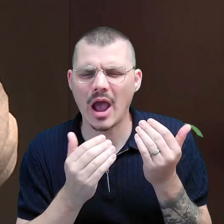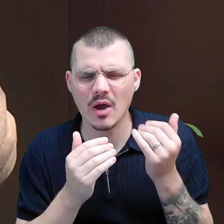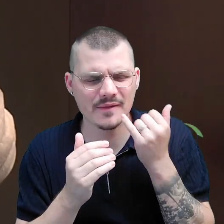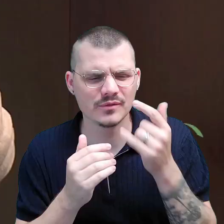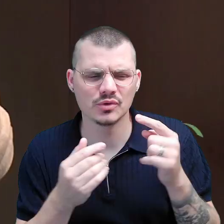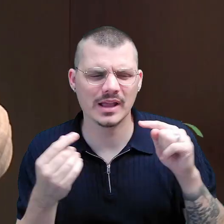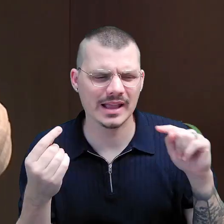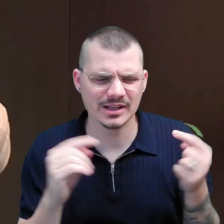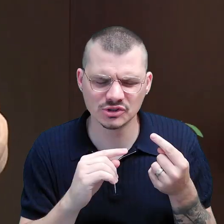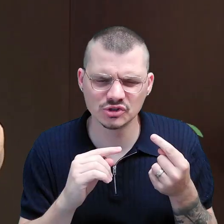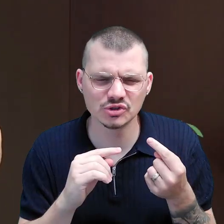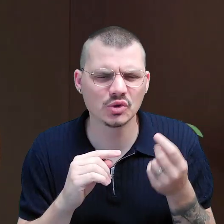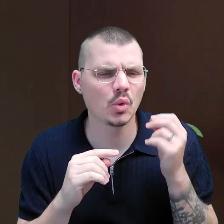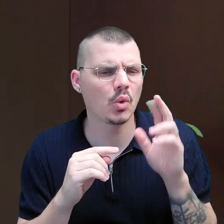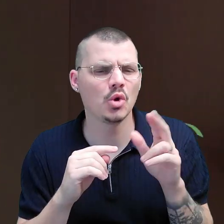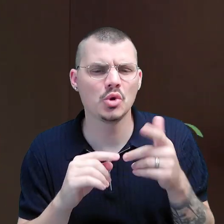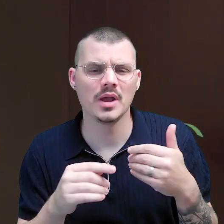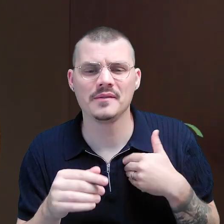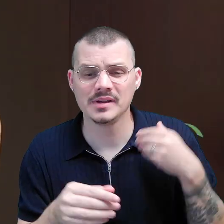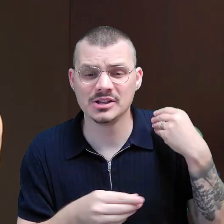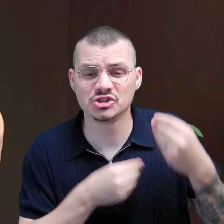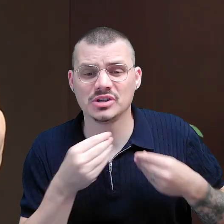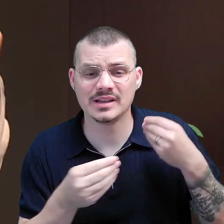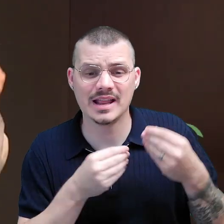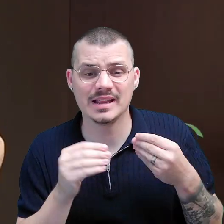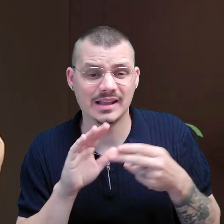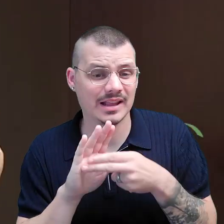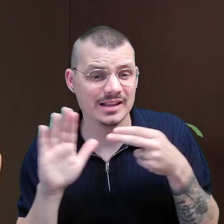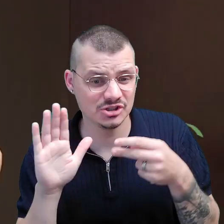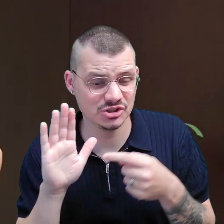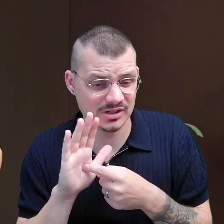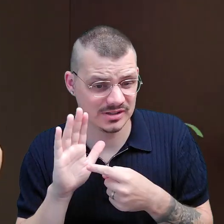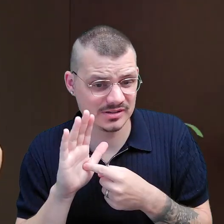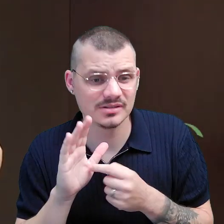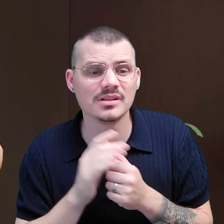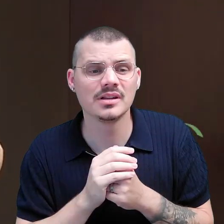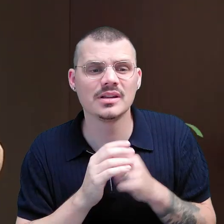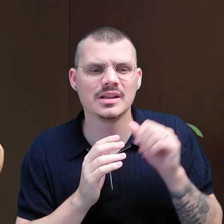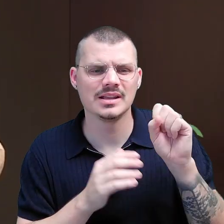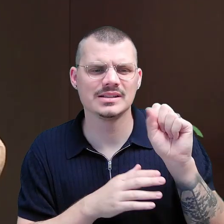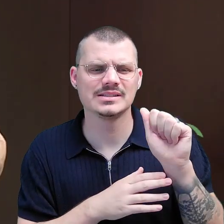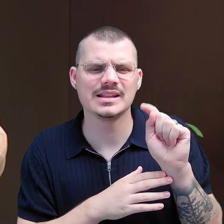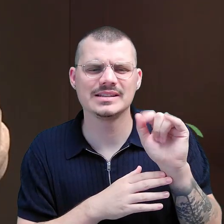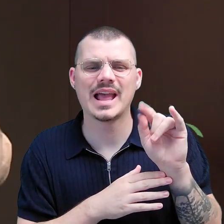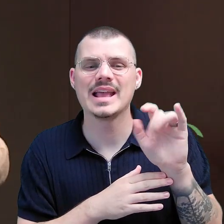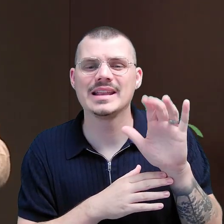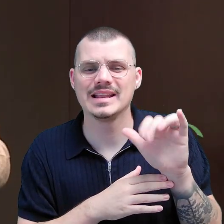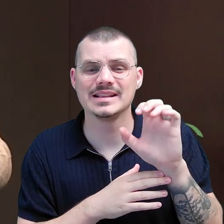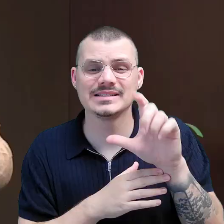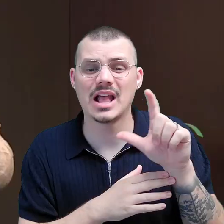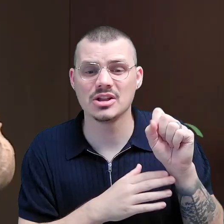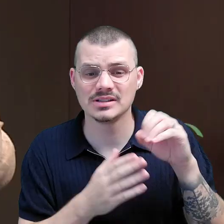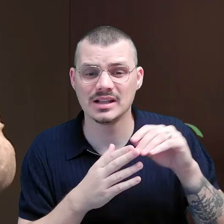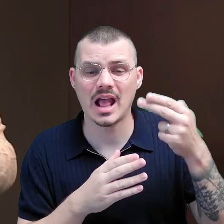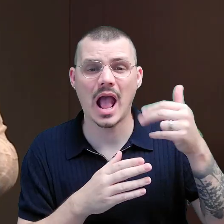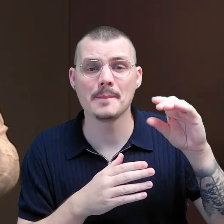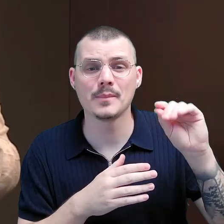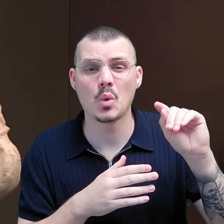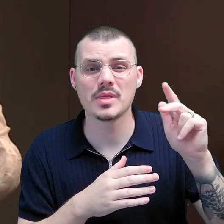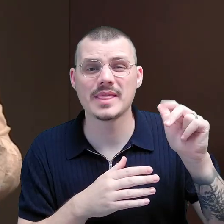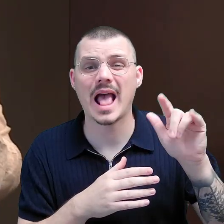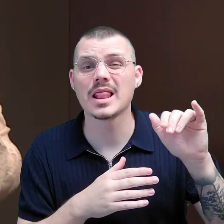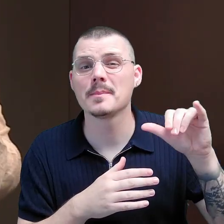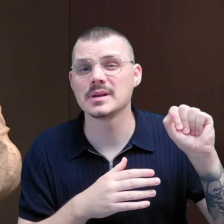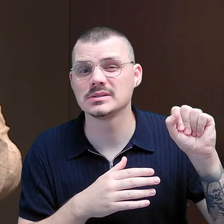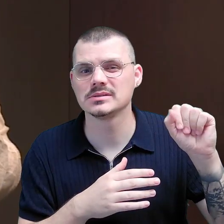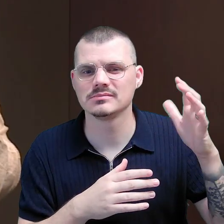somehow are injured or you have a genetic condition, the satiety cells in the